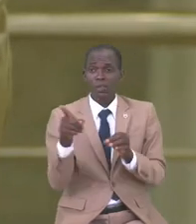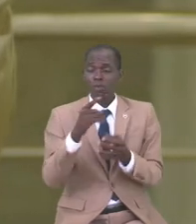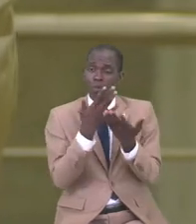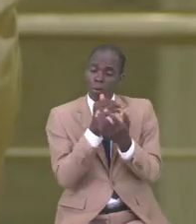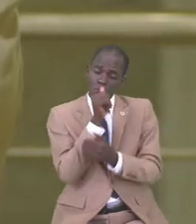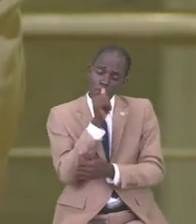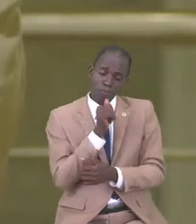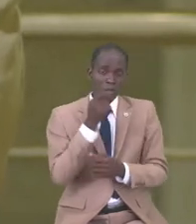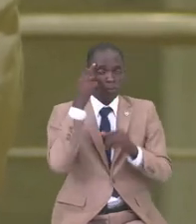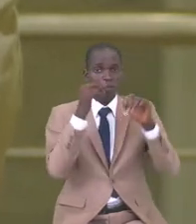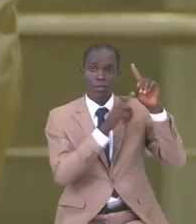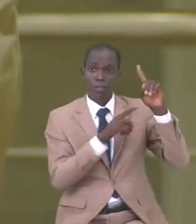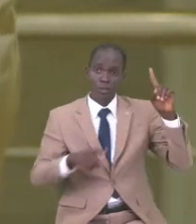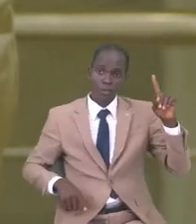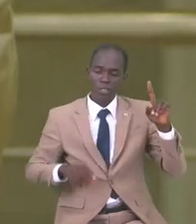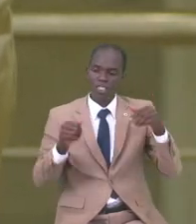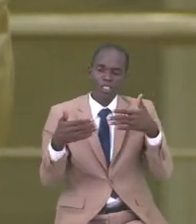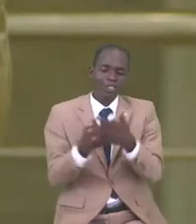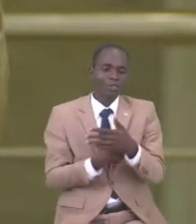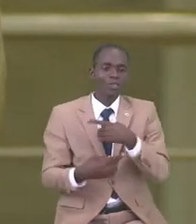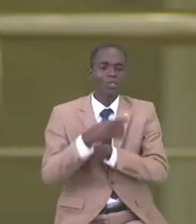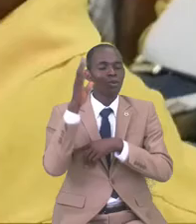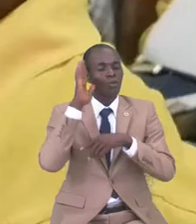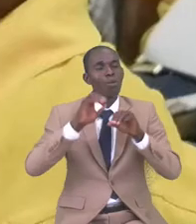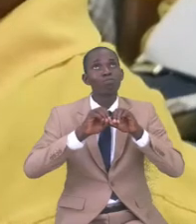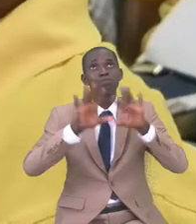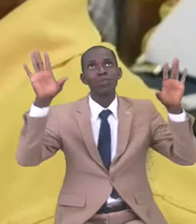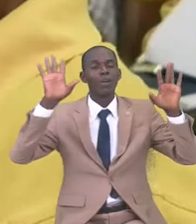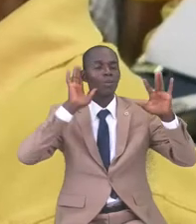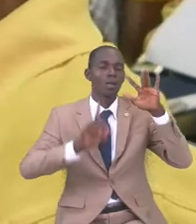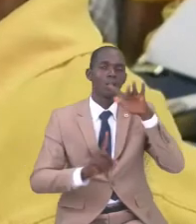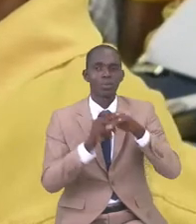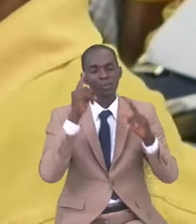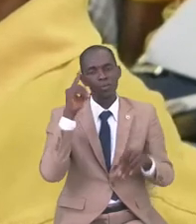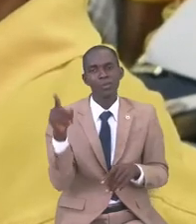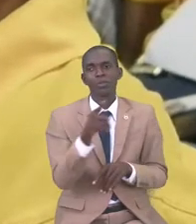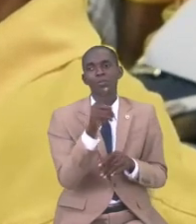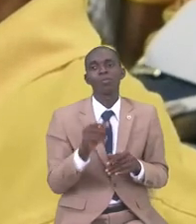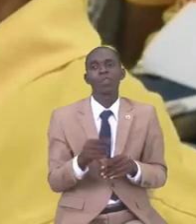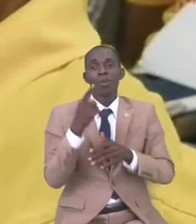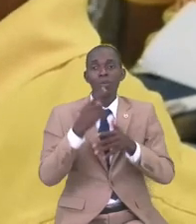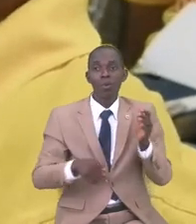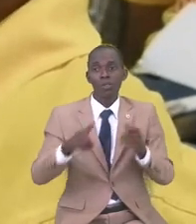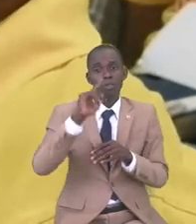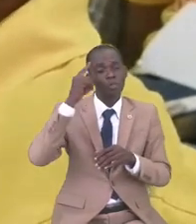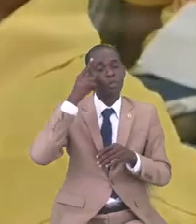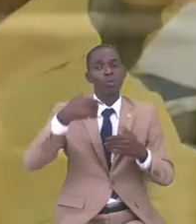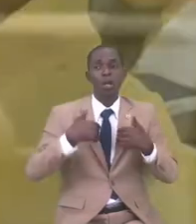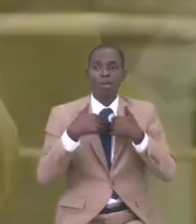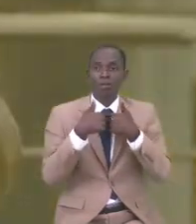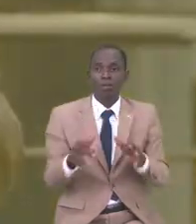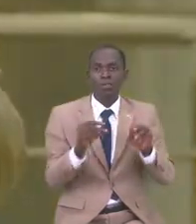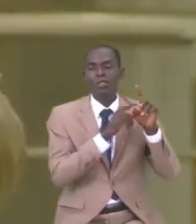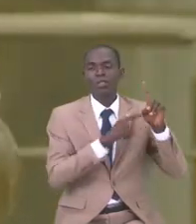Lord, a new day will brighten up. What you thought you have lost, the Lord